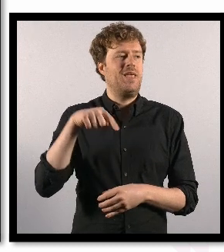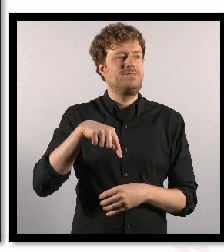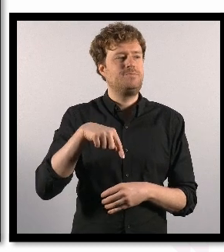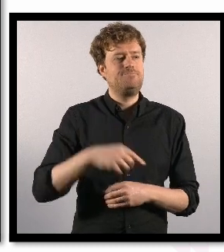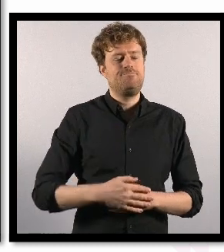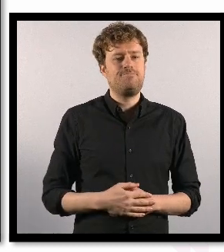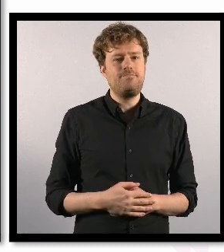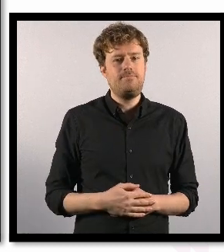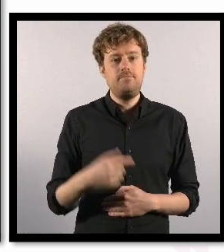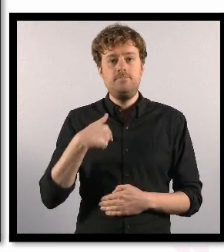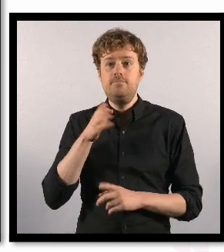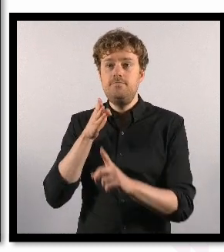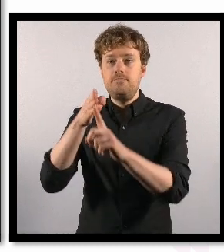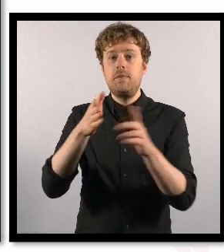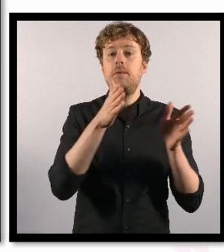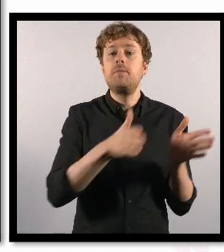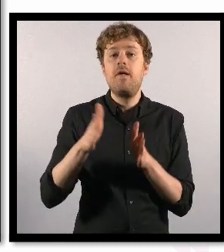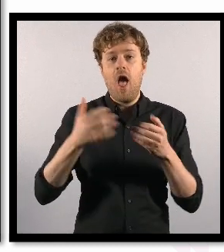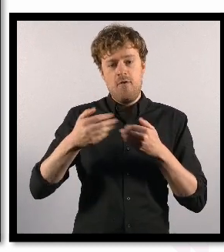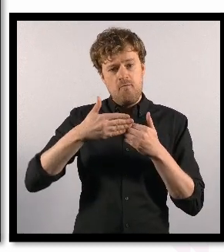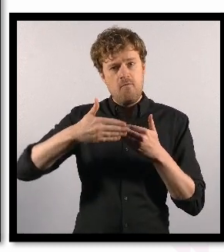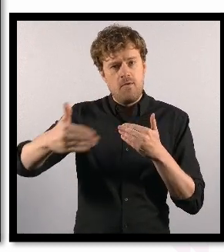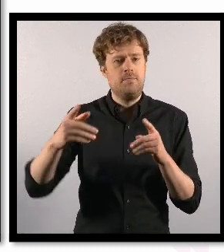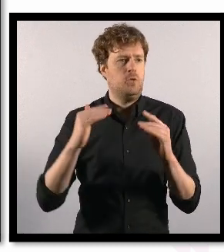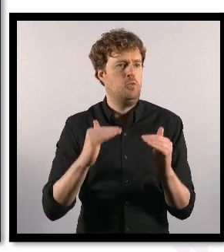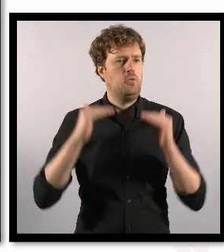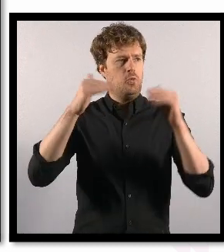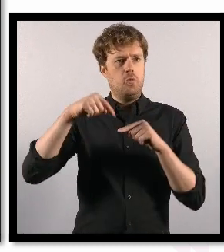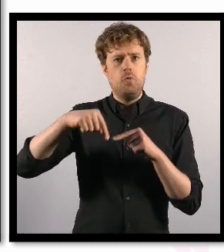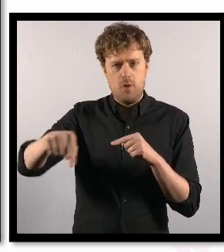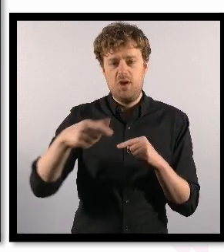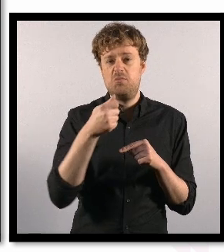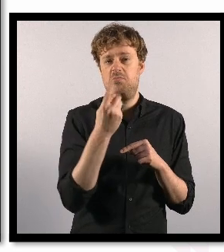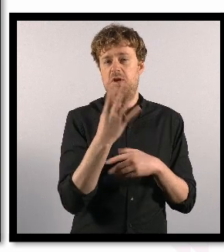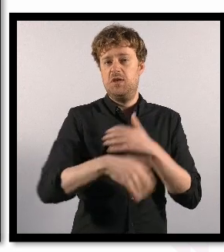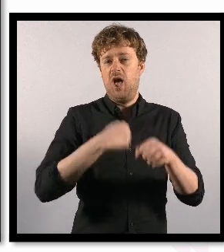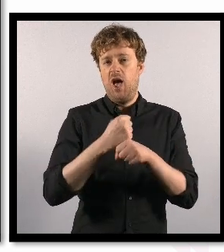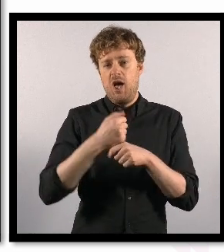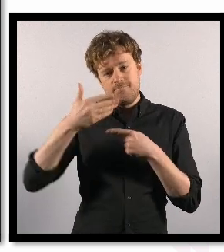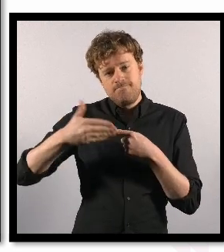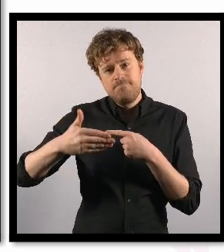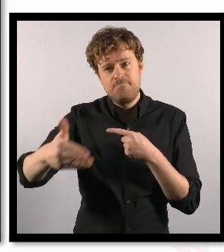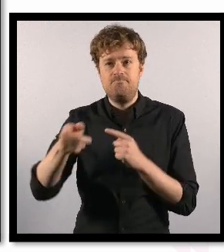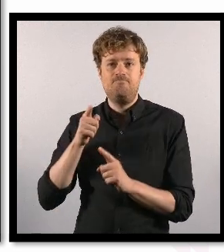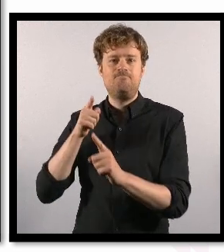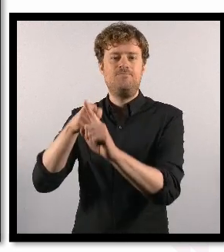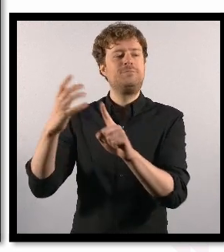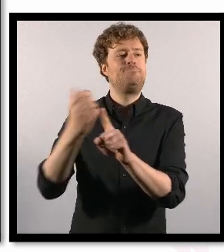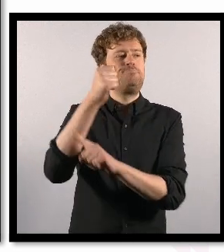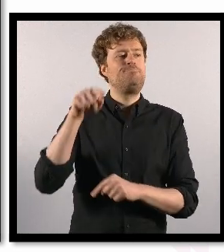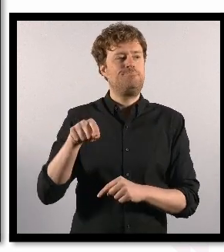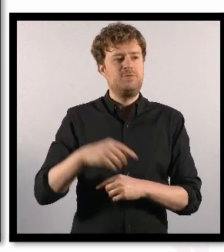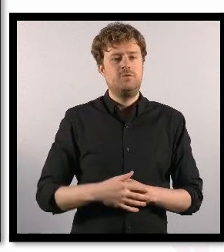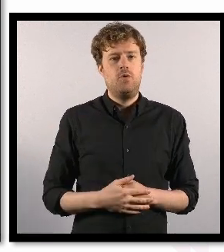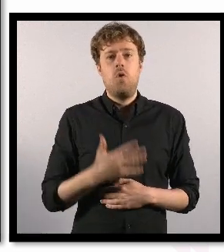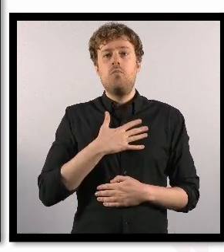failure. We plan to move to a hot cluster model, which means storing our reference data from etcd outside of the cluster and adopting